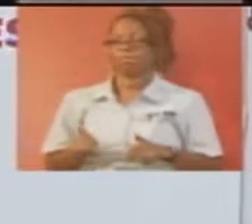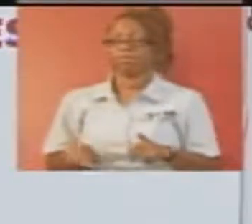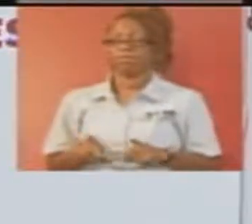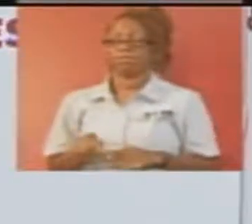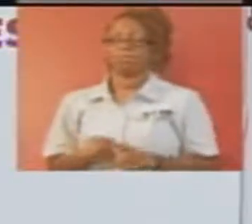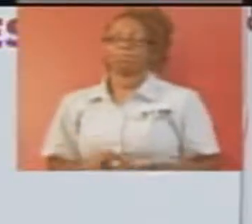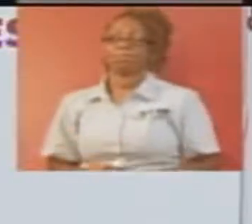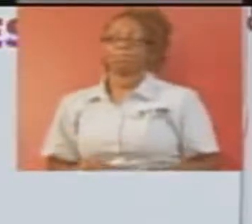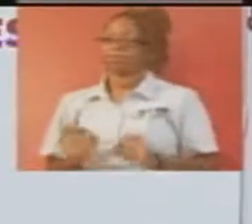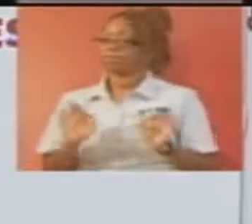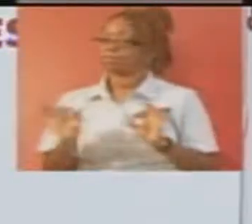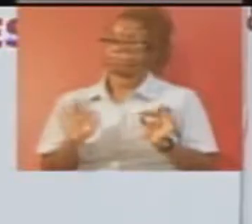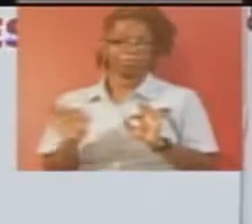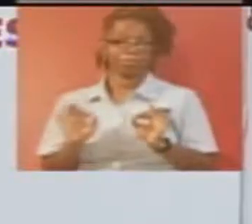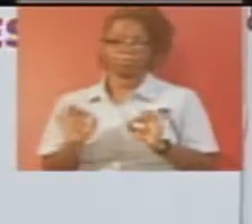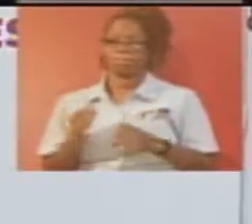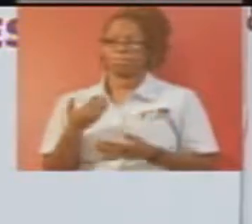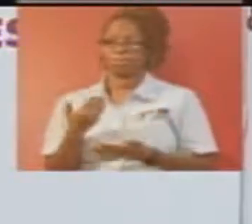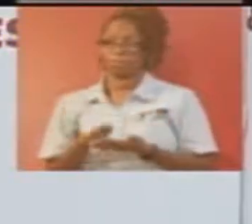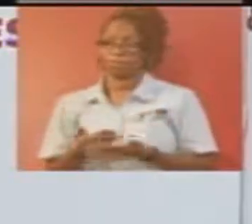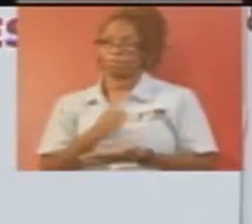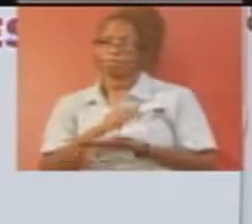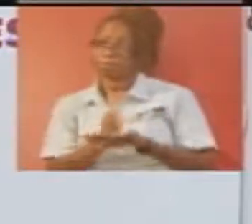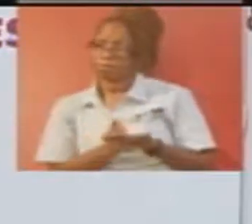of 3 vaccine candidates.